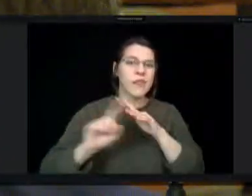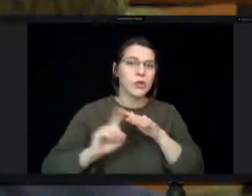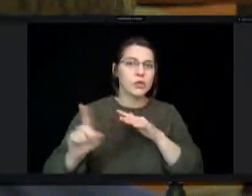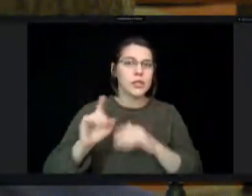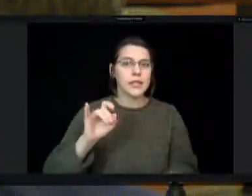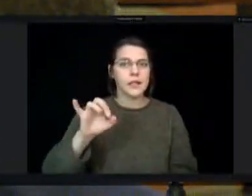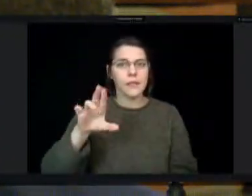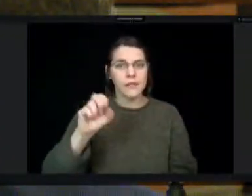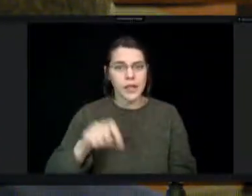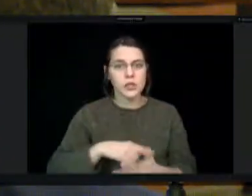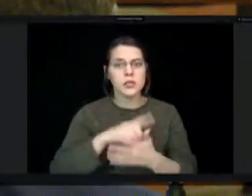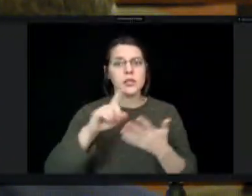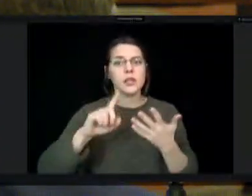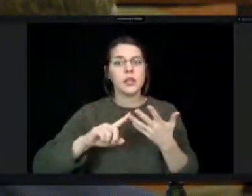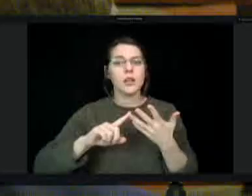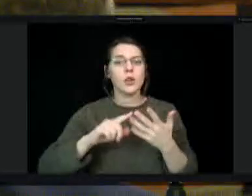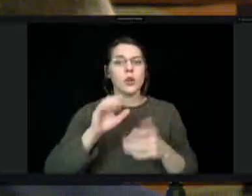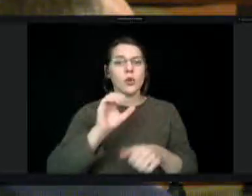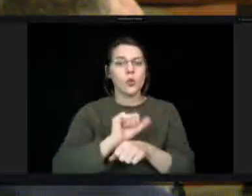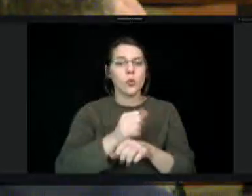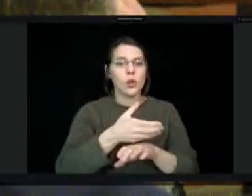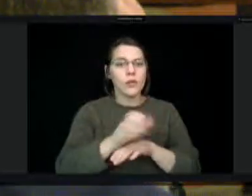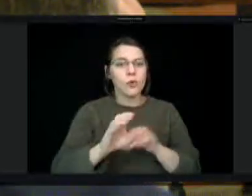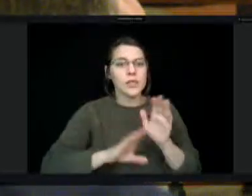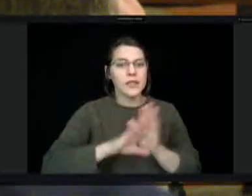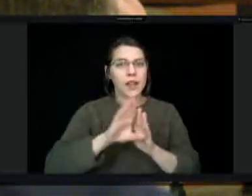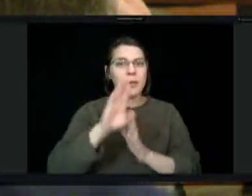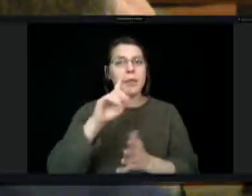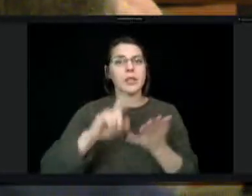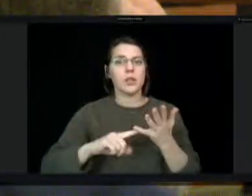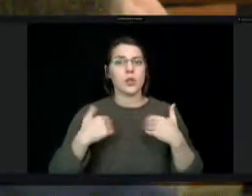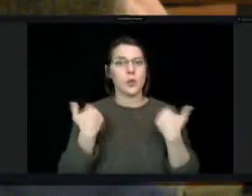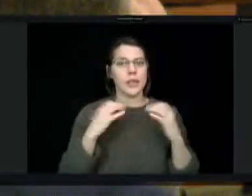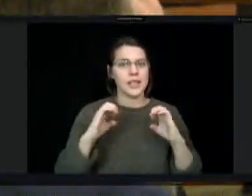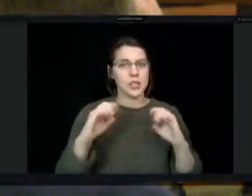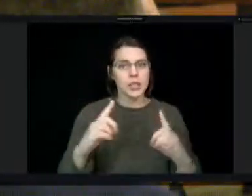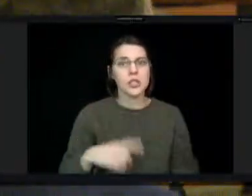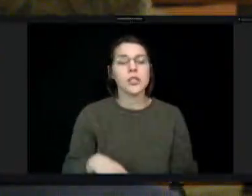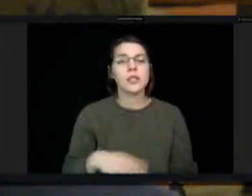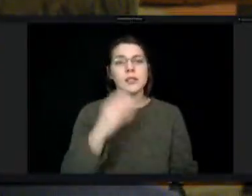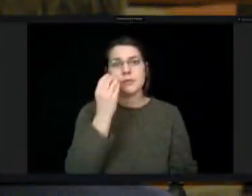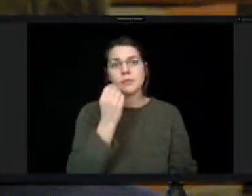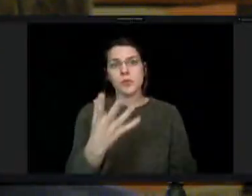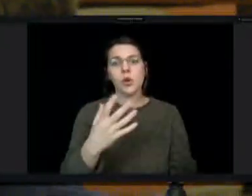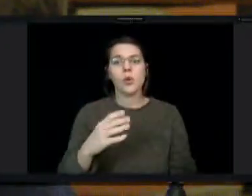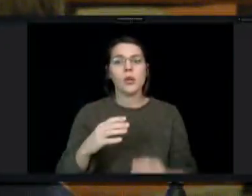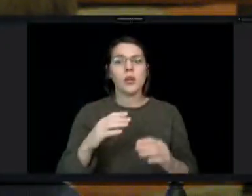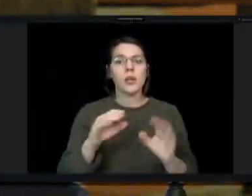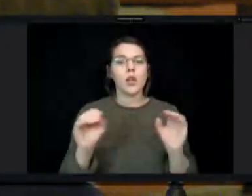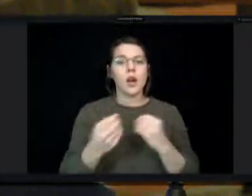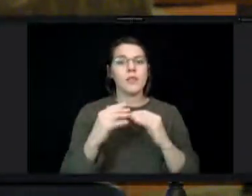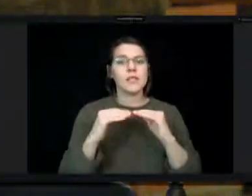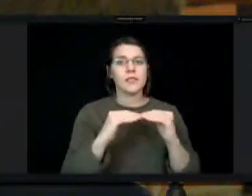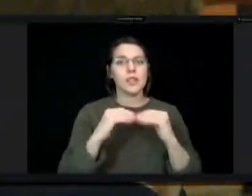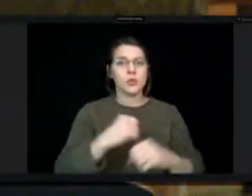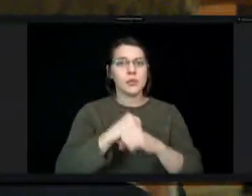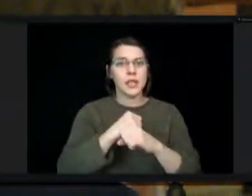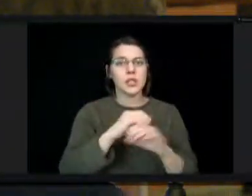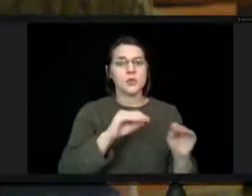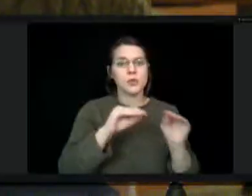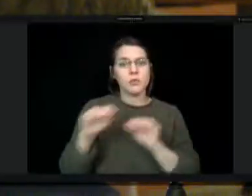and Education. And just a note, the Office of Equal Protections was moved to its own cost center in the 2026